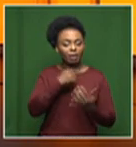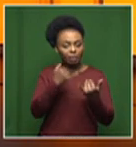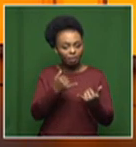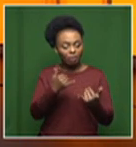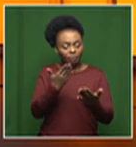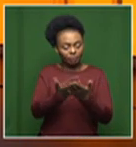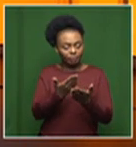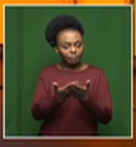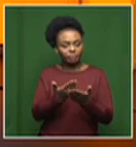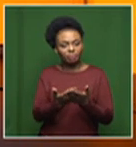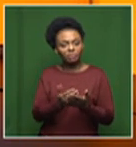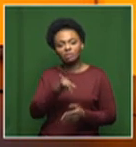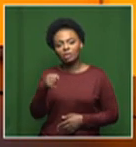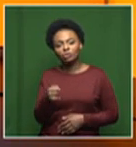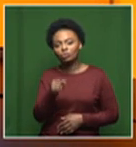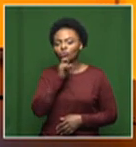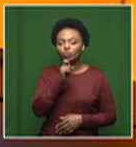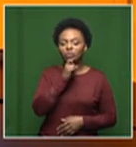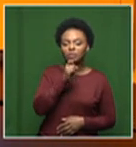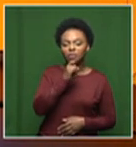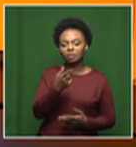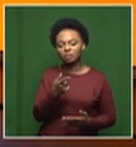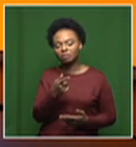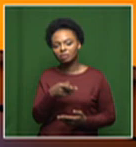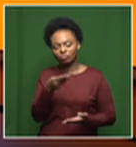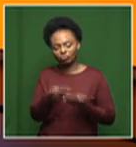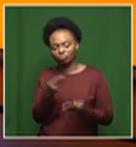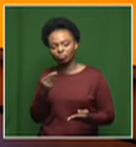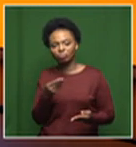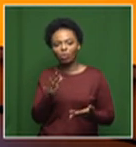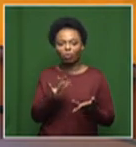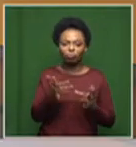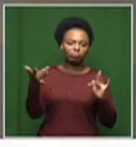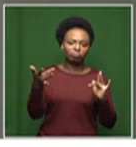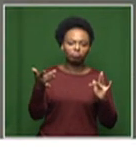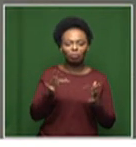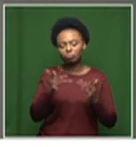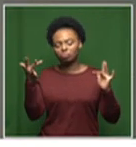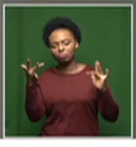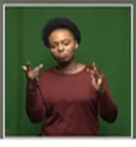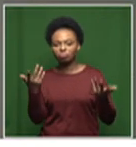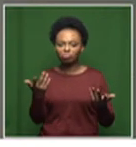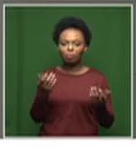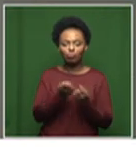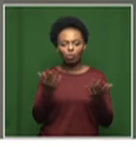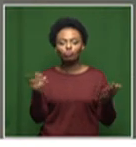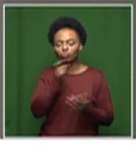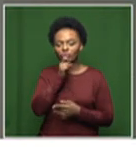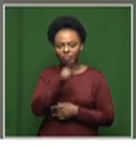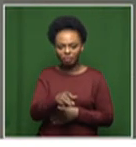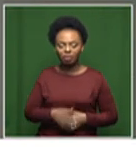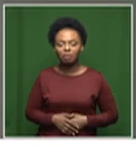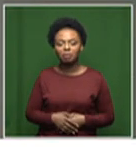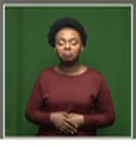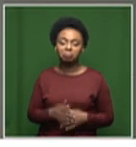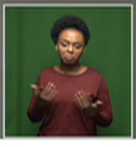actually just using digital wallets, moving away from cash and, optimizing and utilizing all of these digital solutions. And